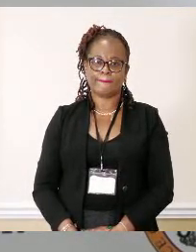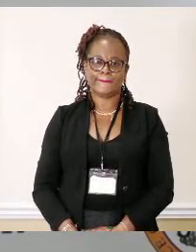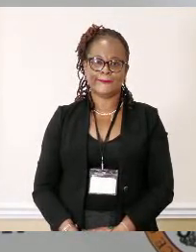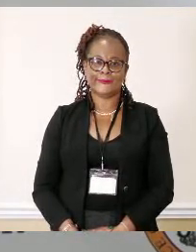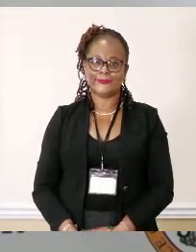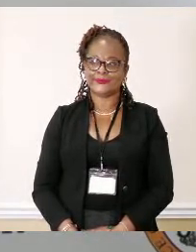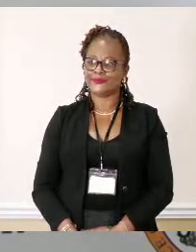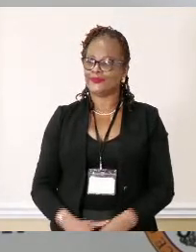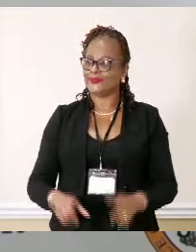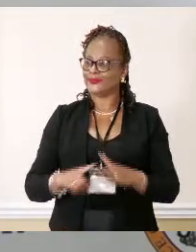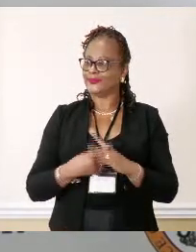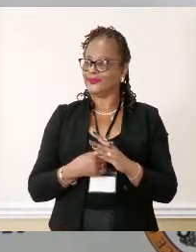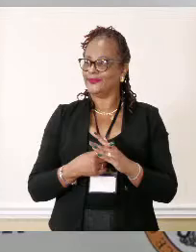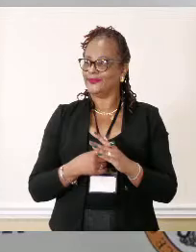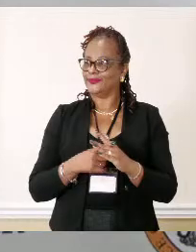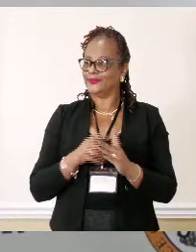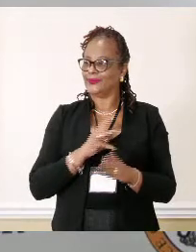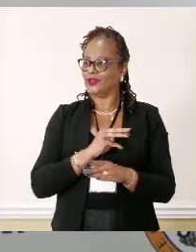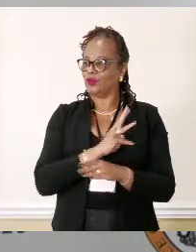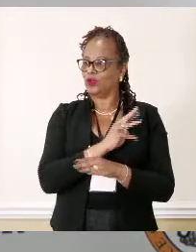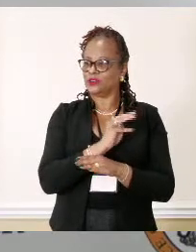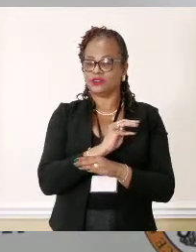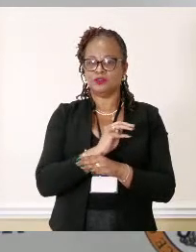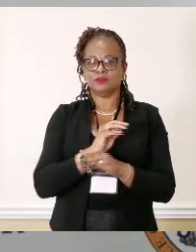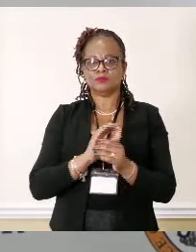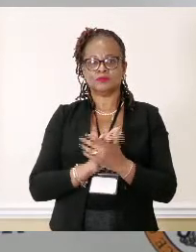Can we begin with Matthew Moxie, please?